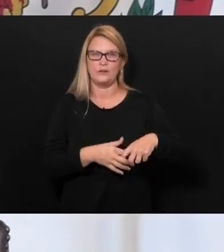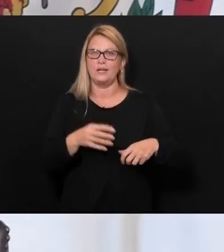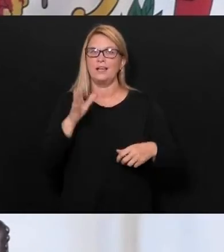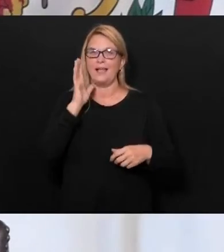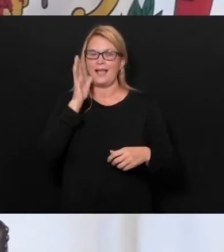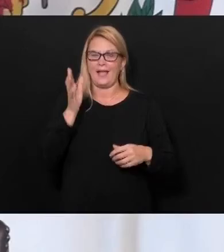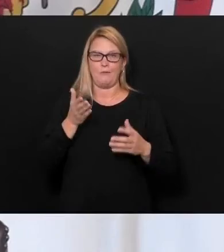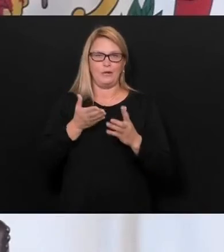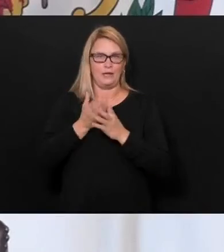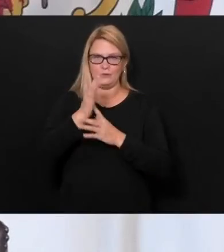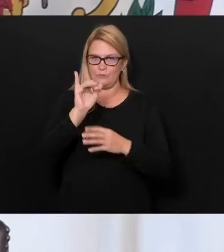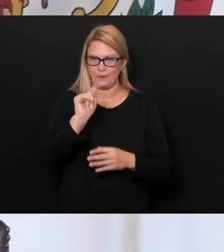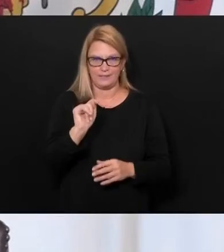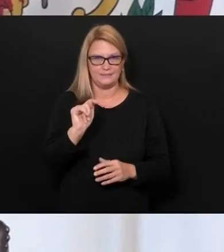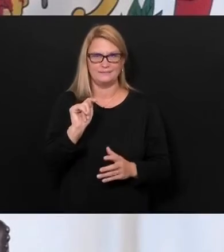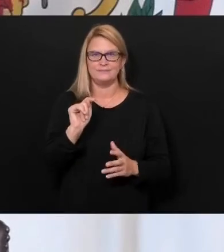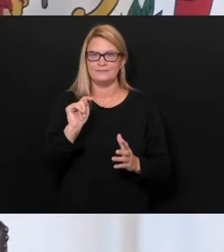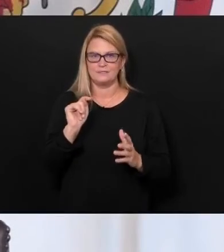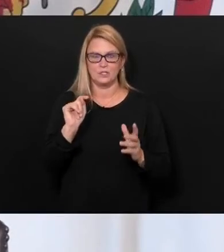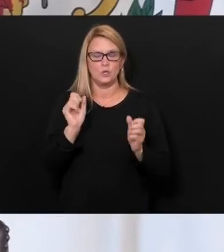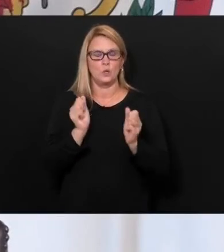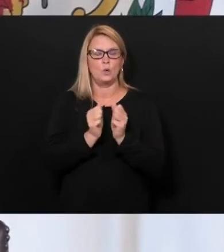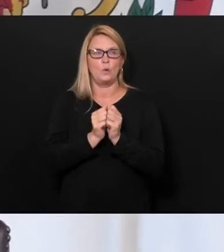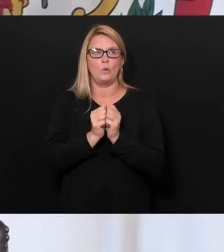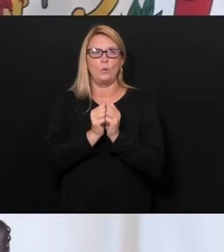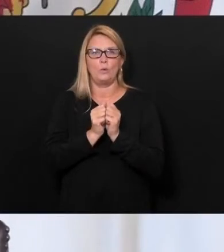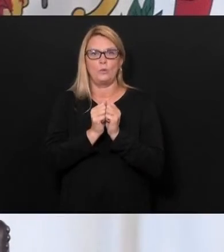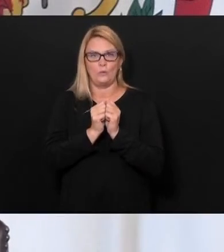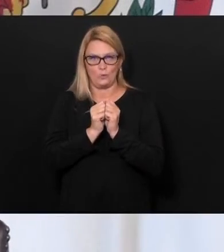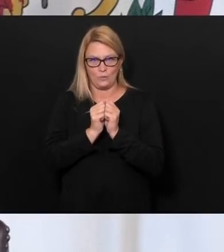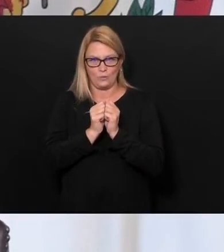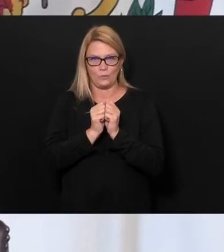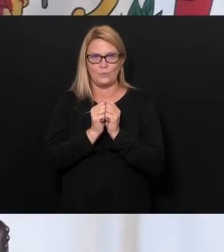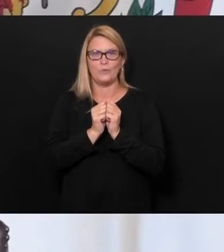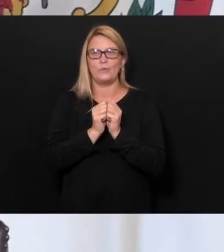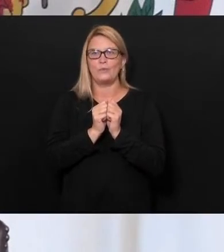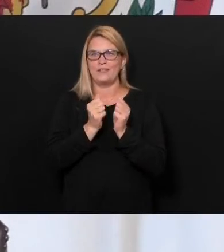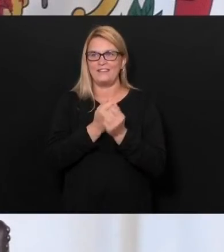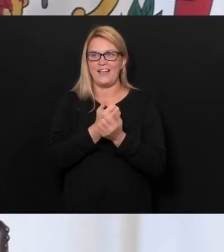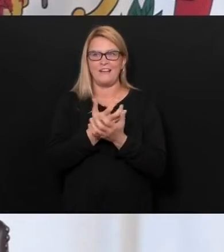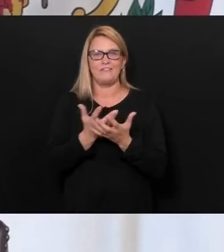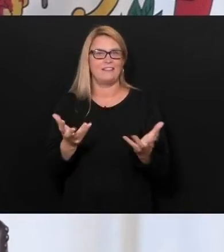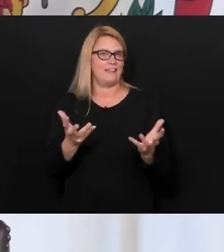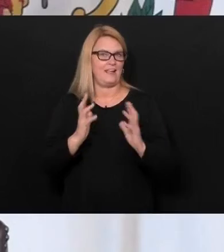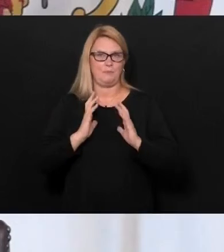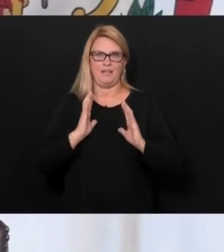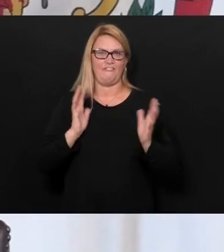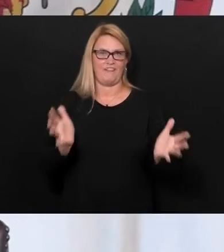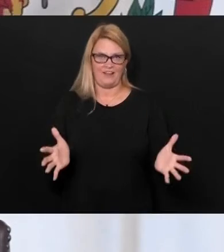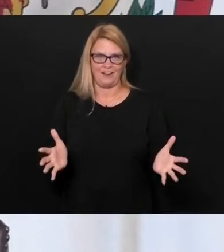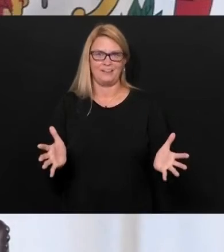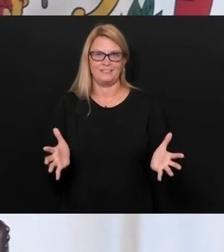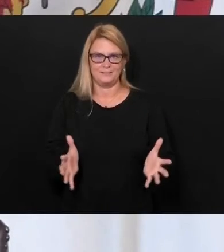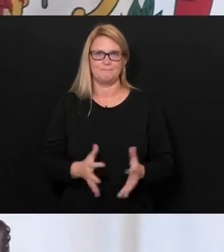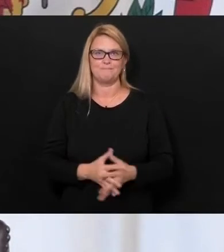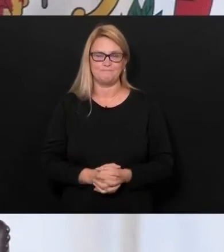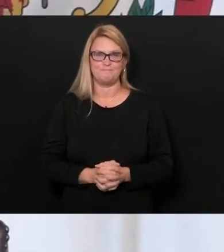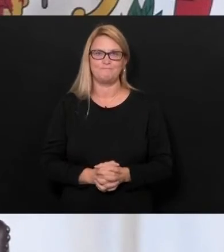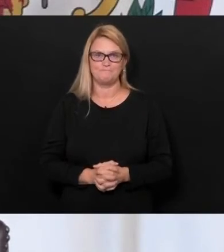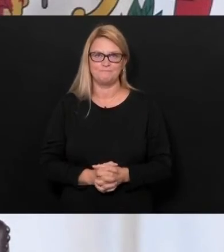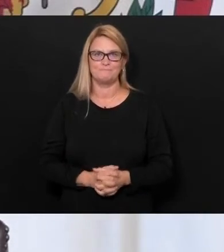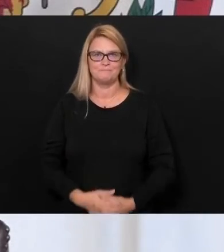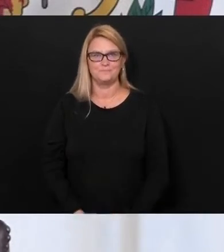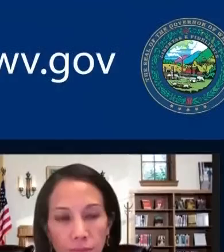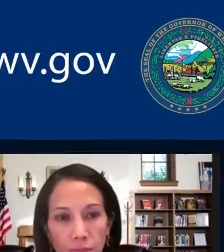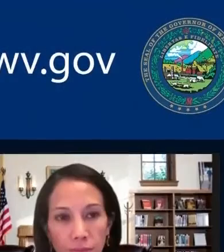across the finish line just with absolutely the handling of these dollars, absolutely just almost flawless. That's what we're going to try to